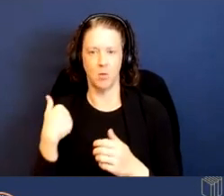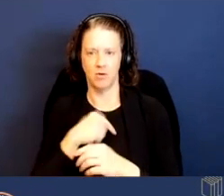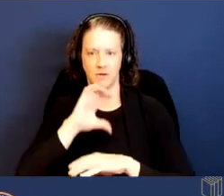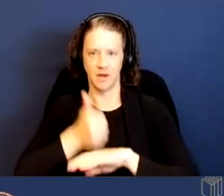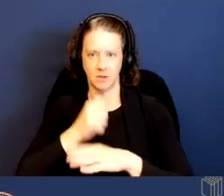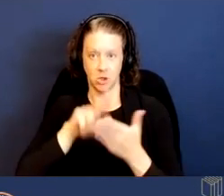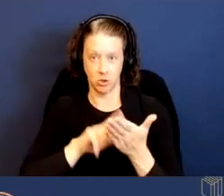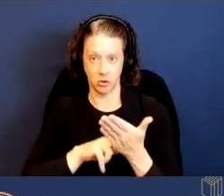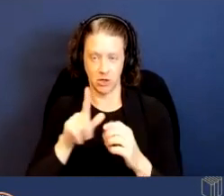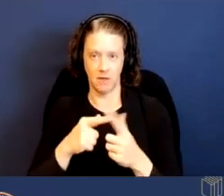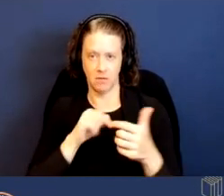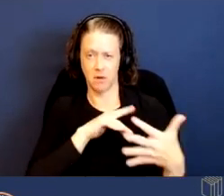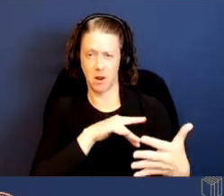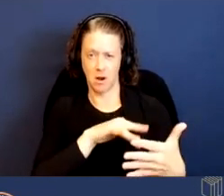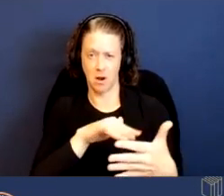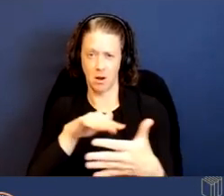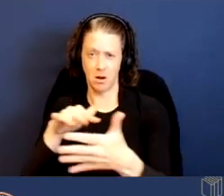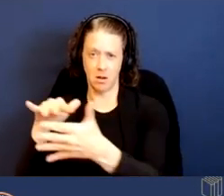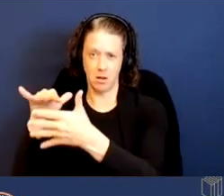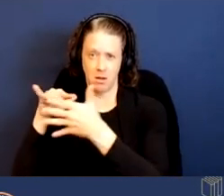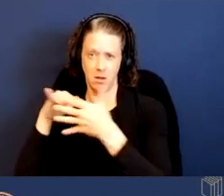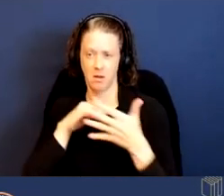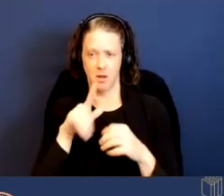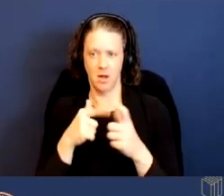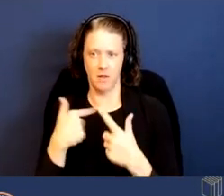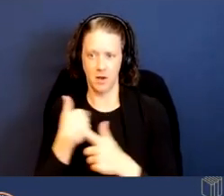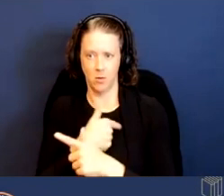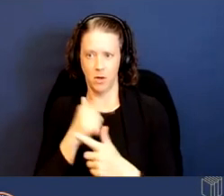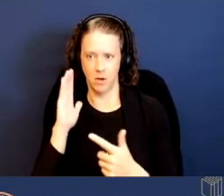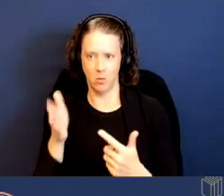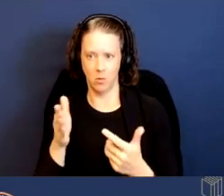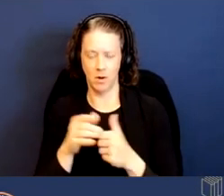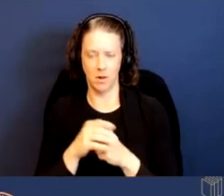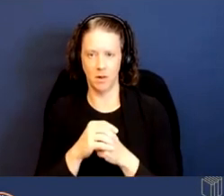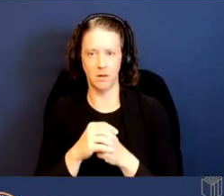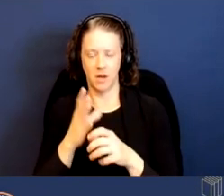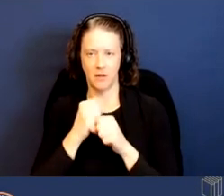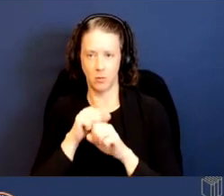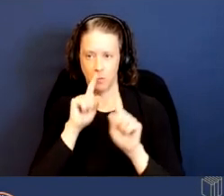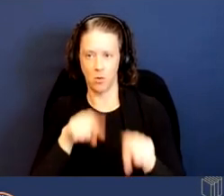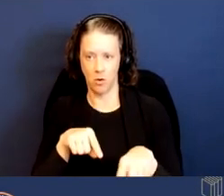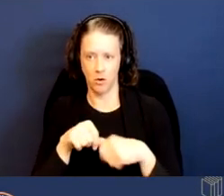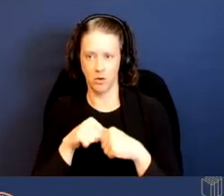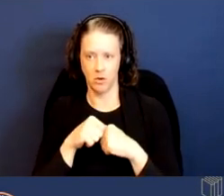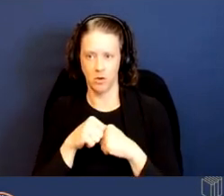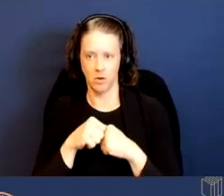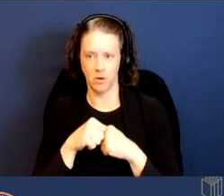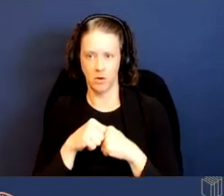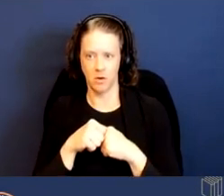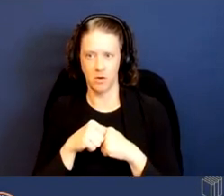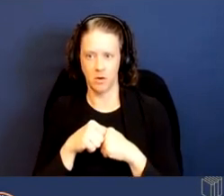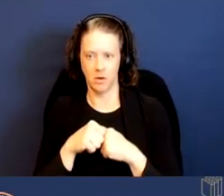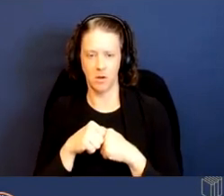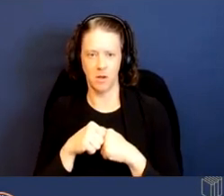will go, be underway. And then we'll get that report in 2023. And it should have a lot